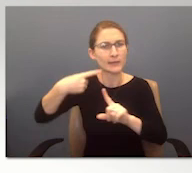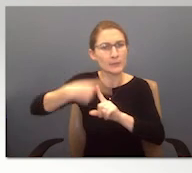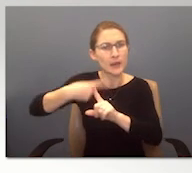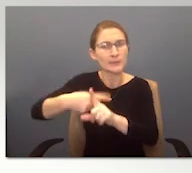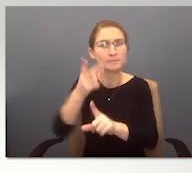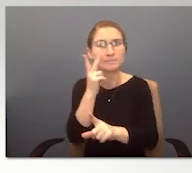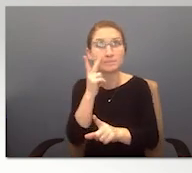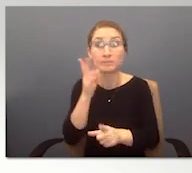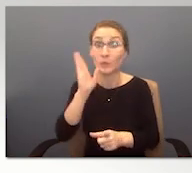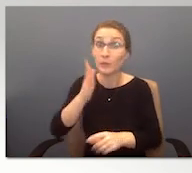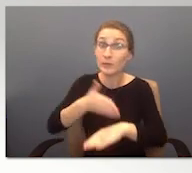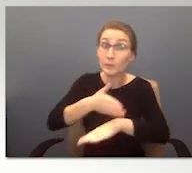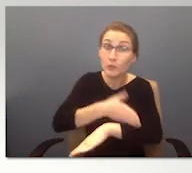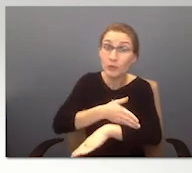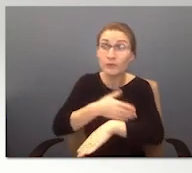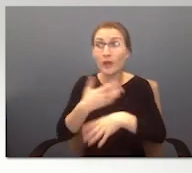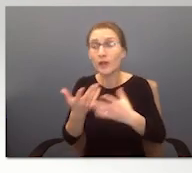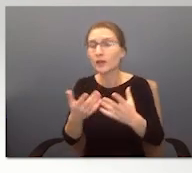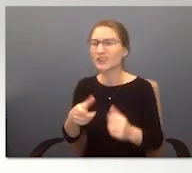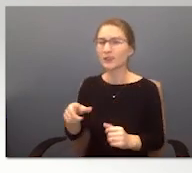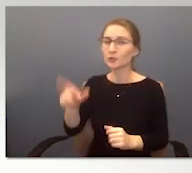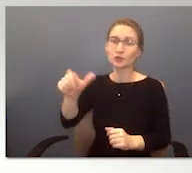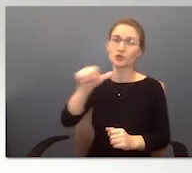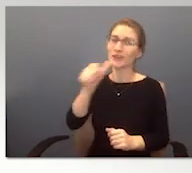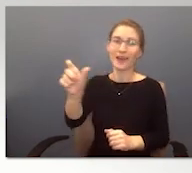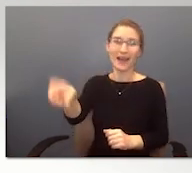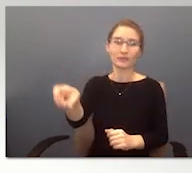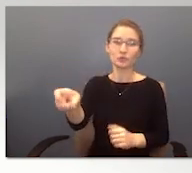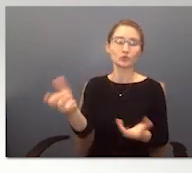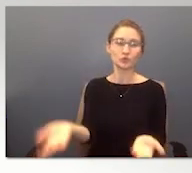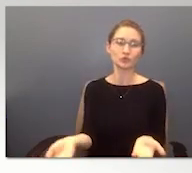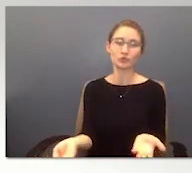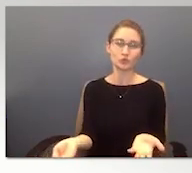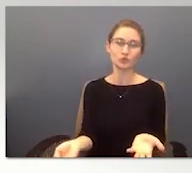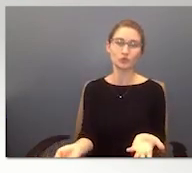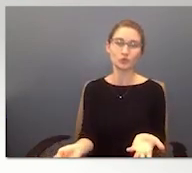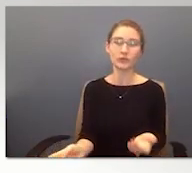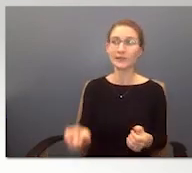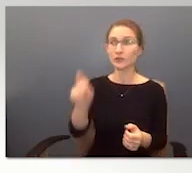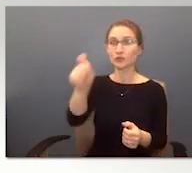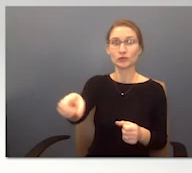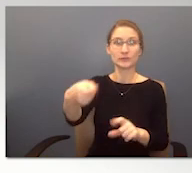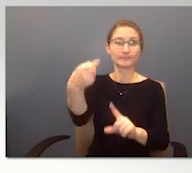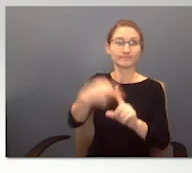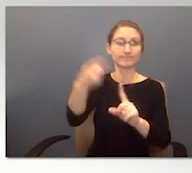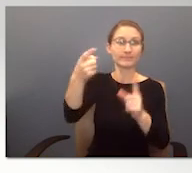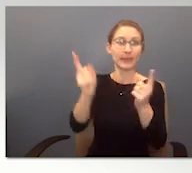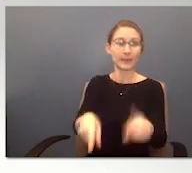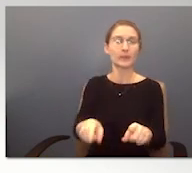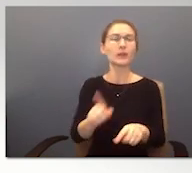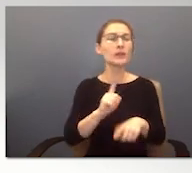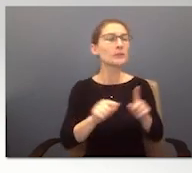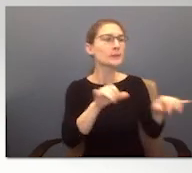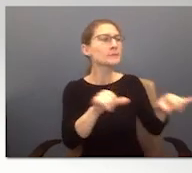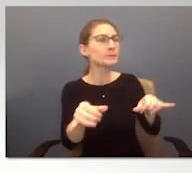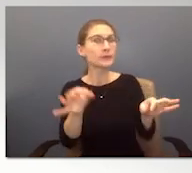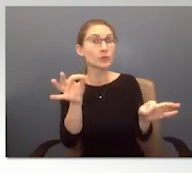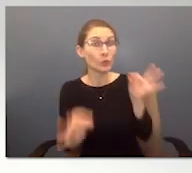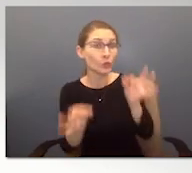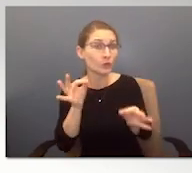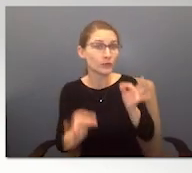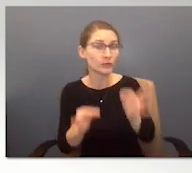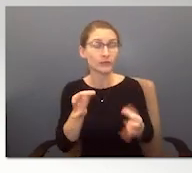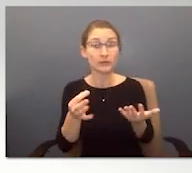going to approve it? You shouldn't have to. And it it's seems like that, it's like that across the board, whether it's something small or